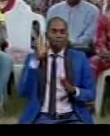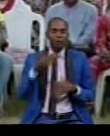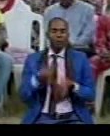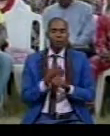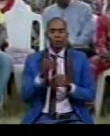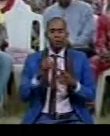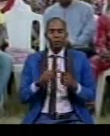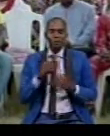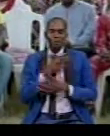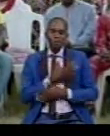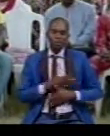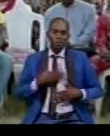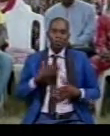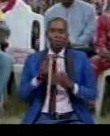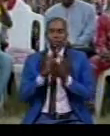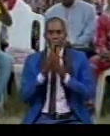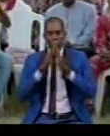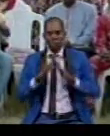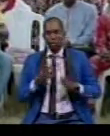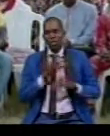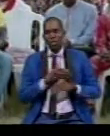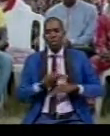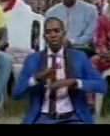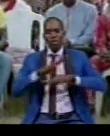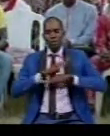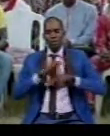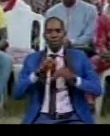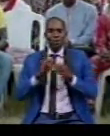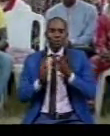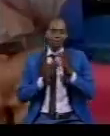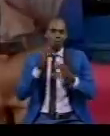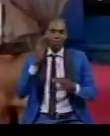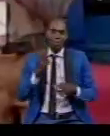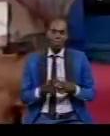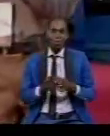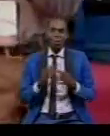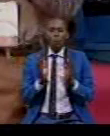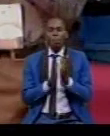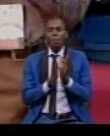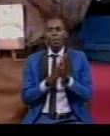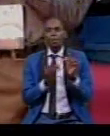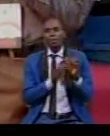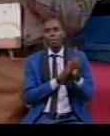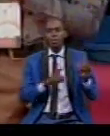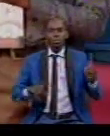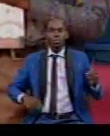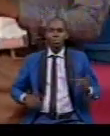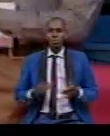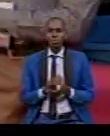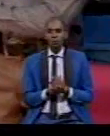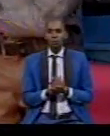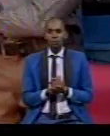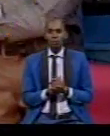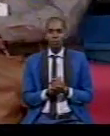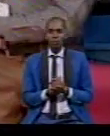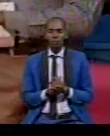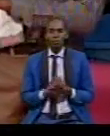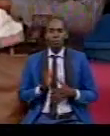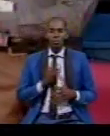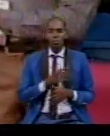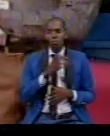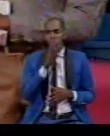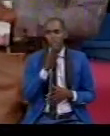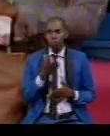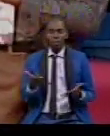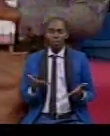in prayer, and I repent wherever you are. Praise the Lord. Raise up that hand and say, Lord, here I am.